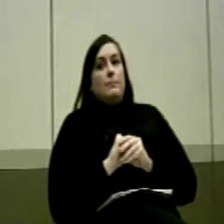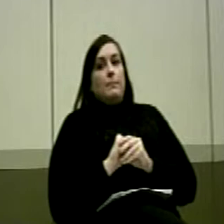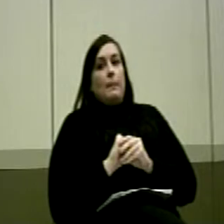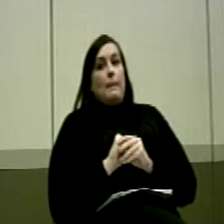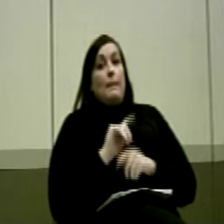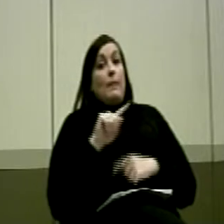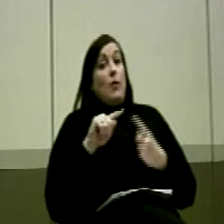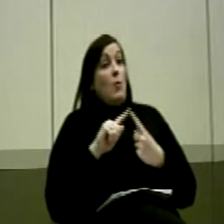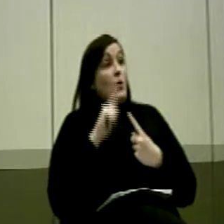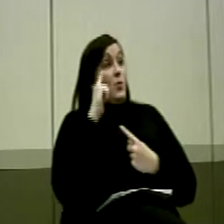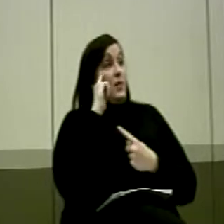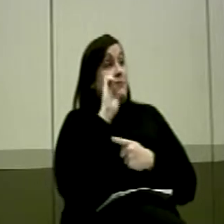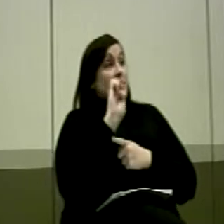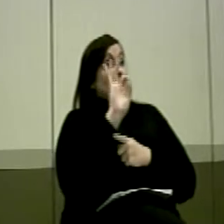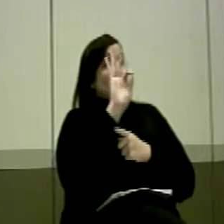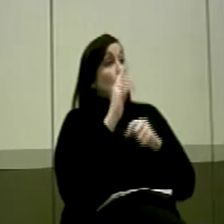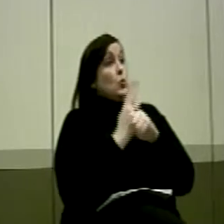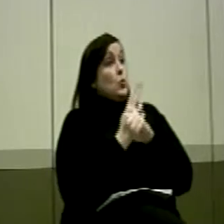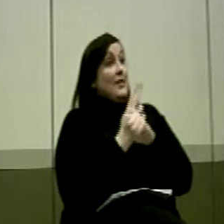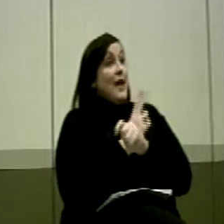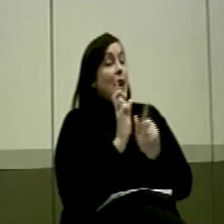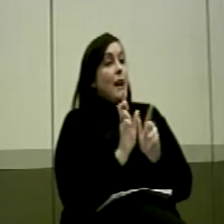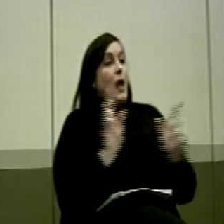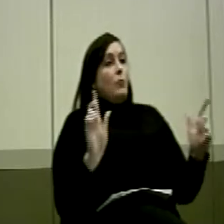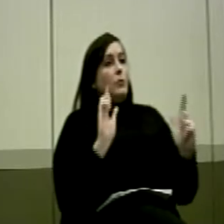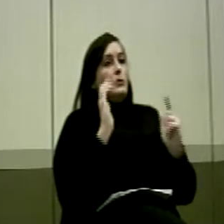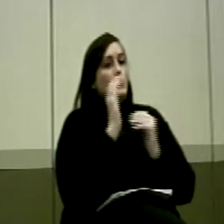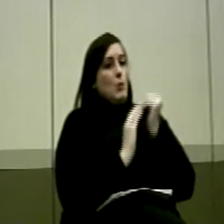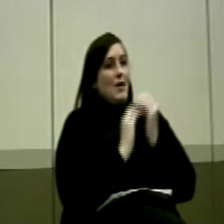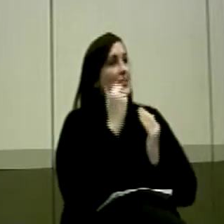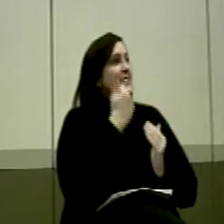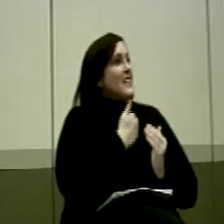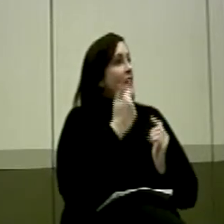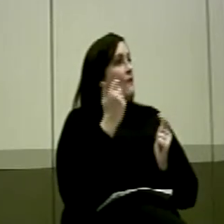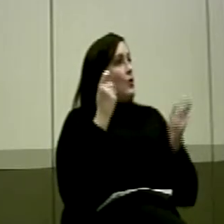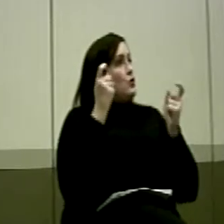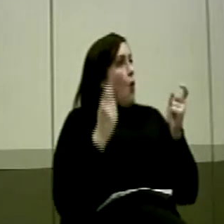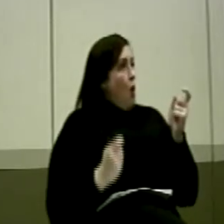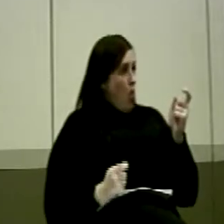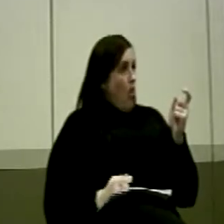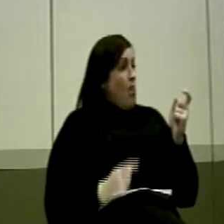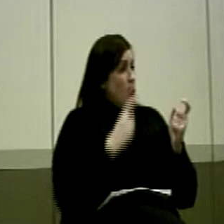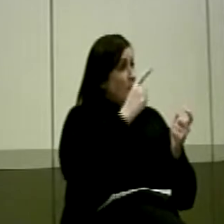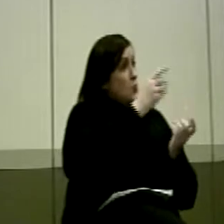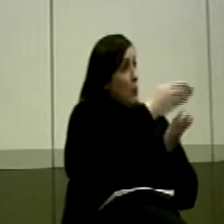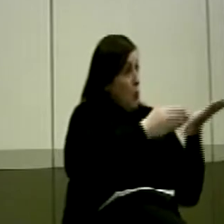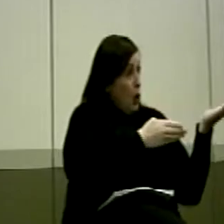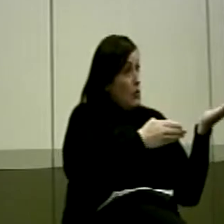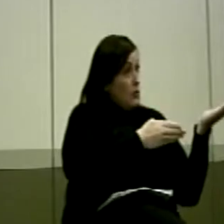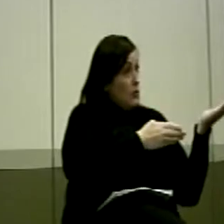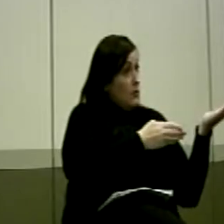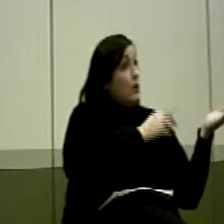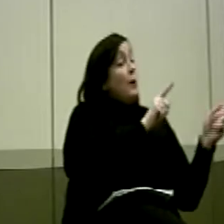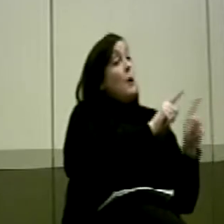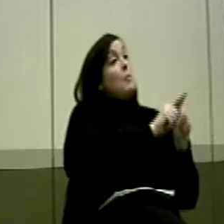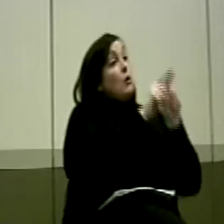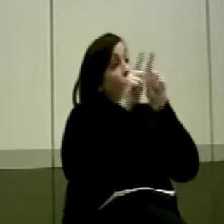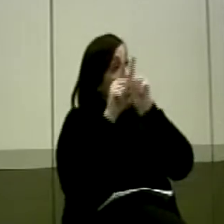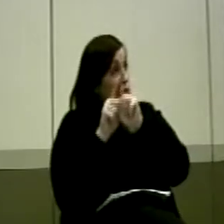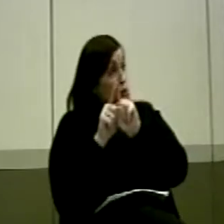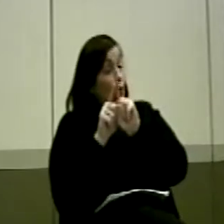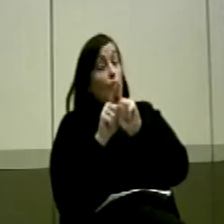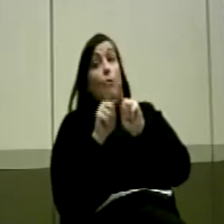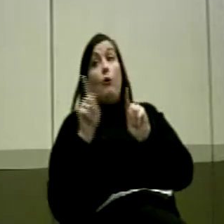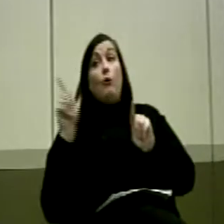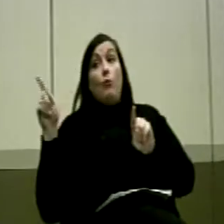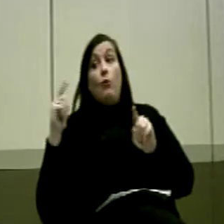to help build like self-control, that's one part of it, right? But then also then on the other hand then, you're going to want good